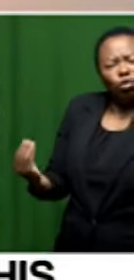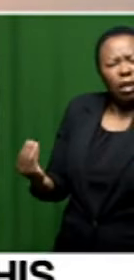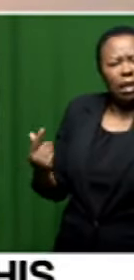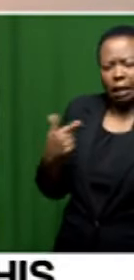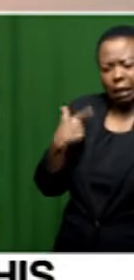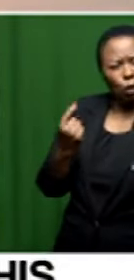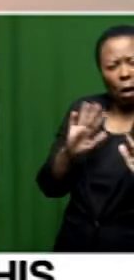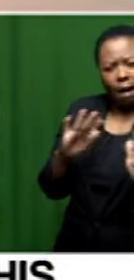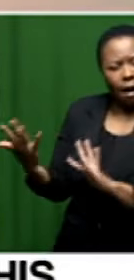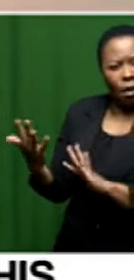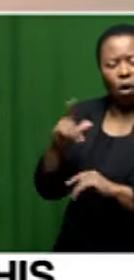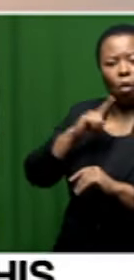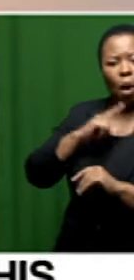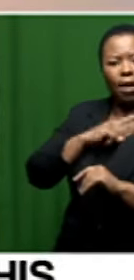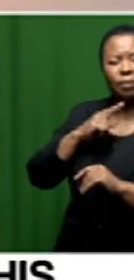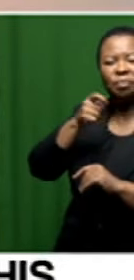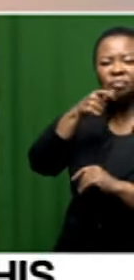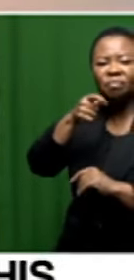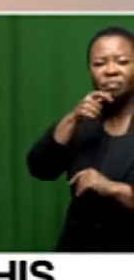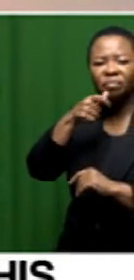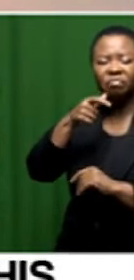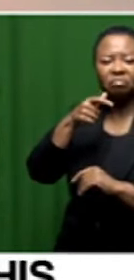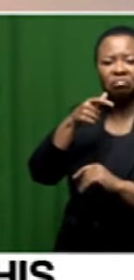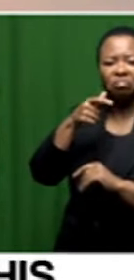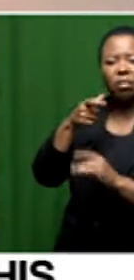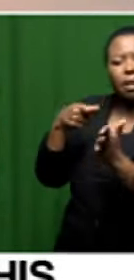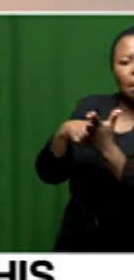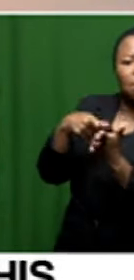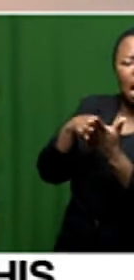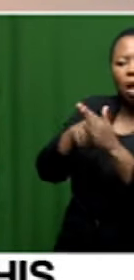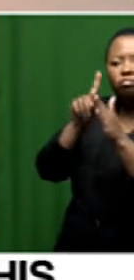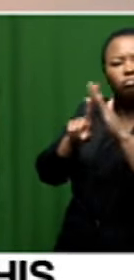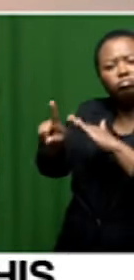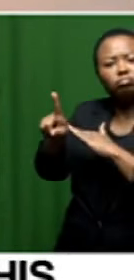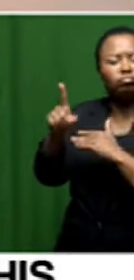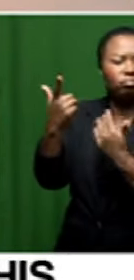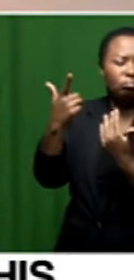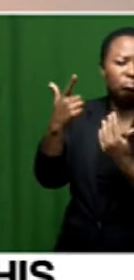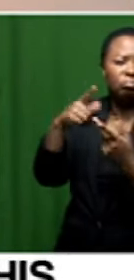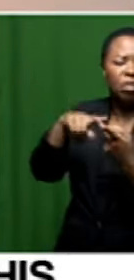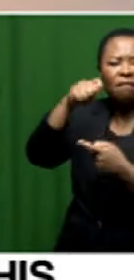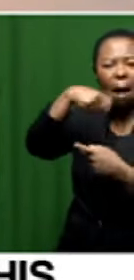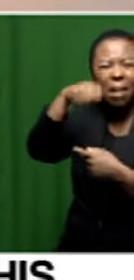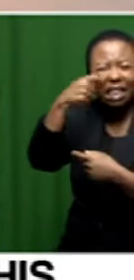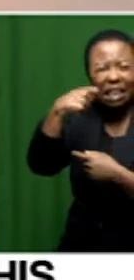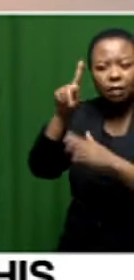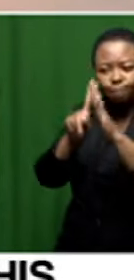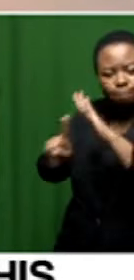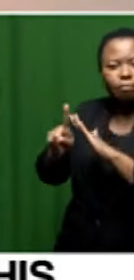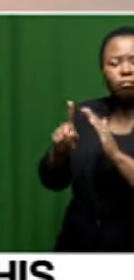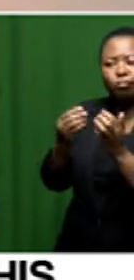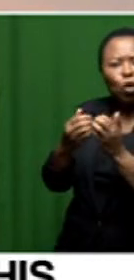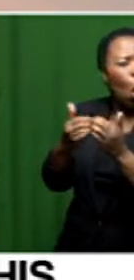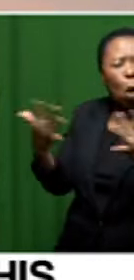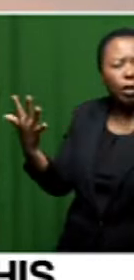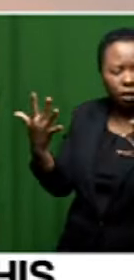I mean, there are a lot of supplements on the shelves. The moment you walk into a pharmacy, there are a lot of those, even